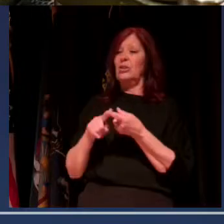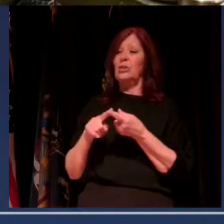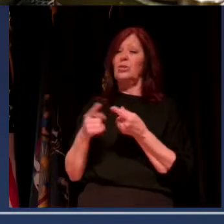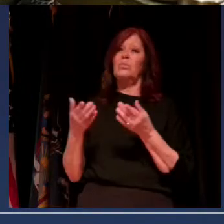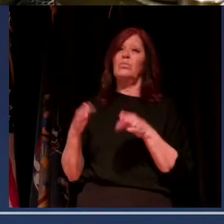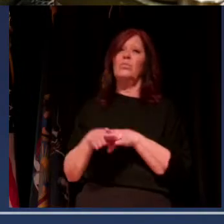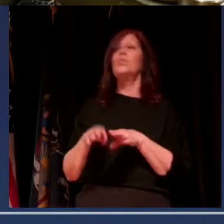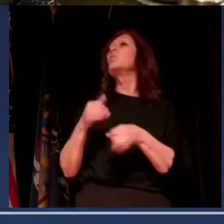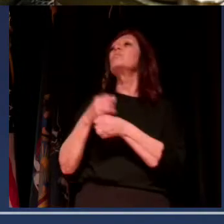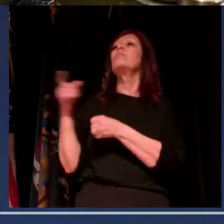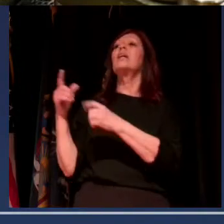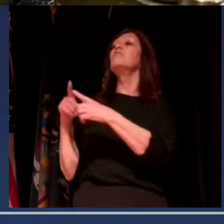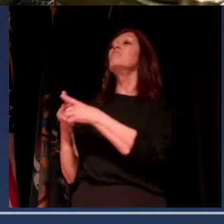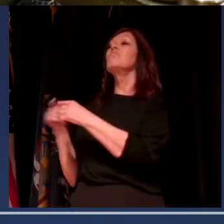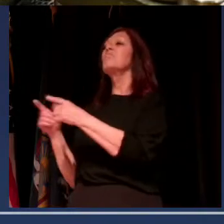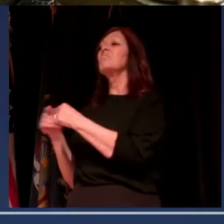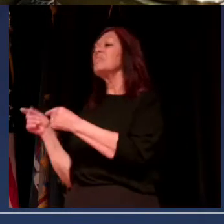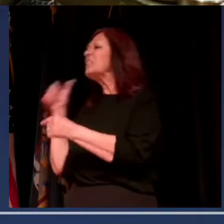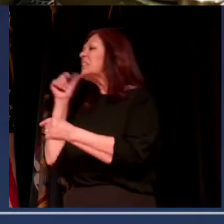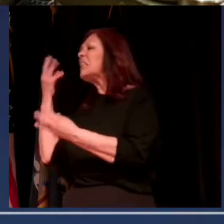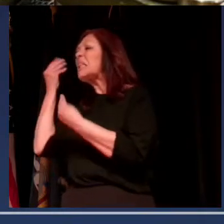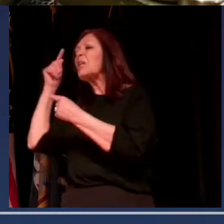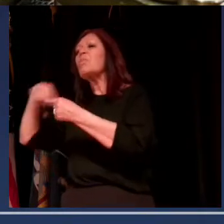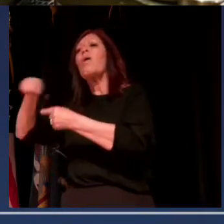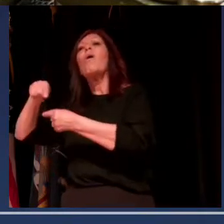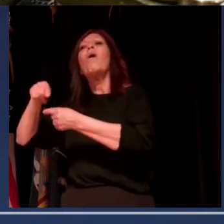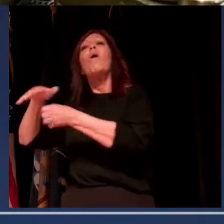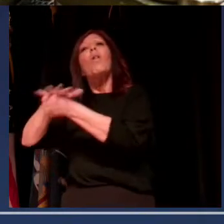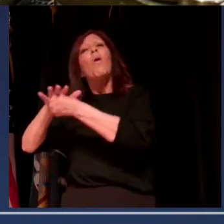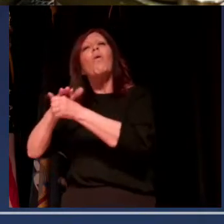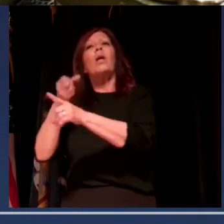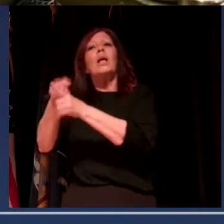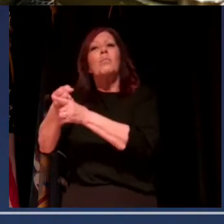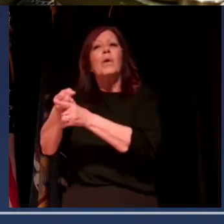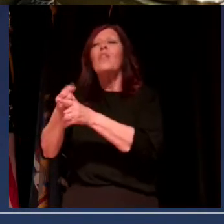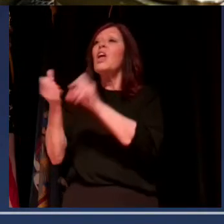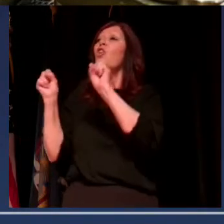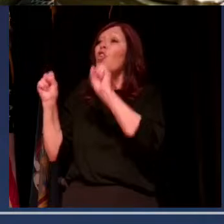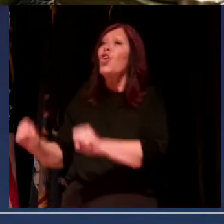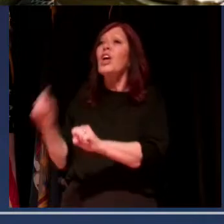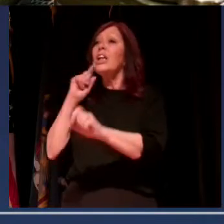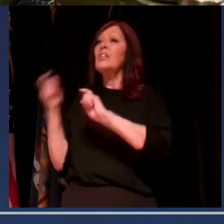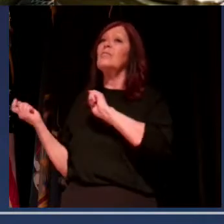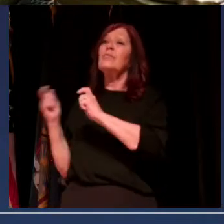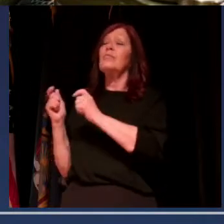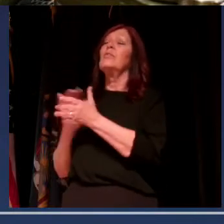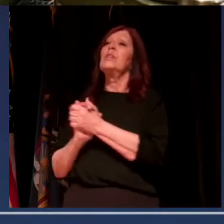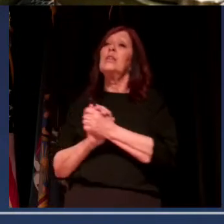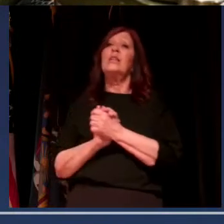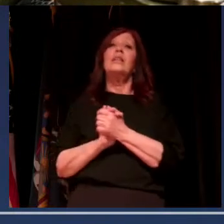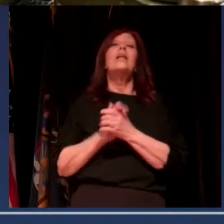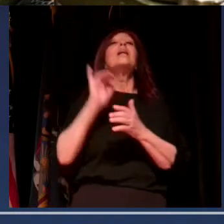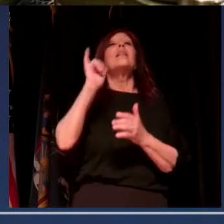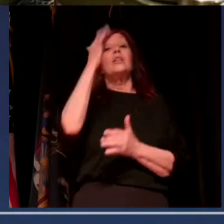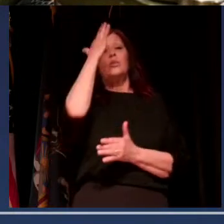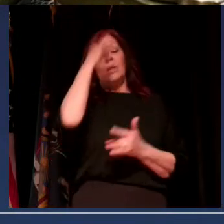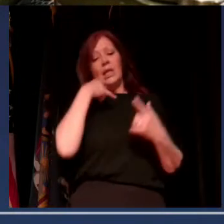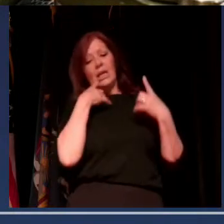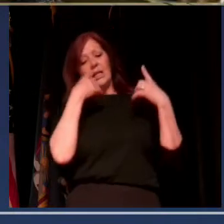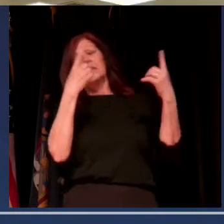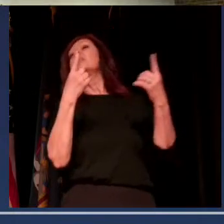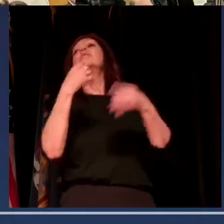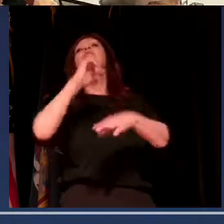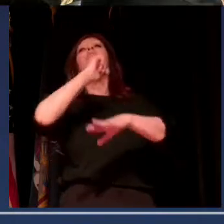Japanese boardroom without regard for the local impact and could have substantially reduced our economy. That's why I announced the creation